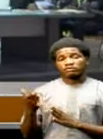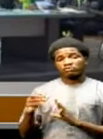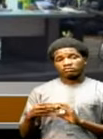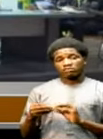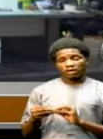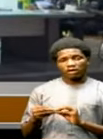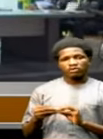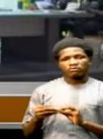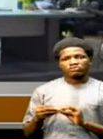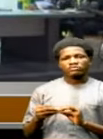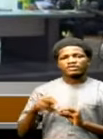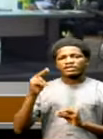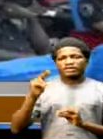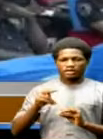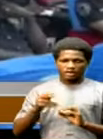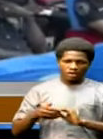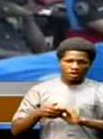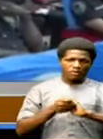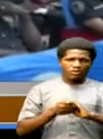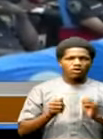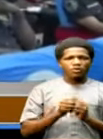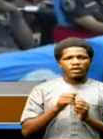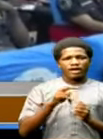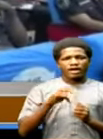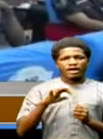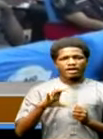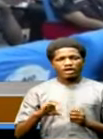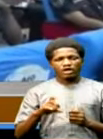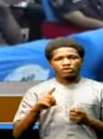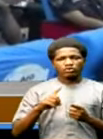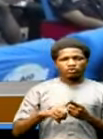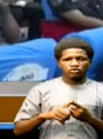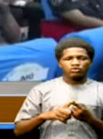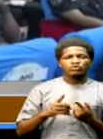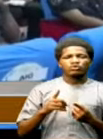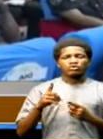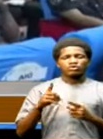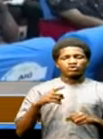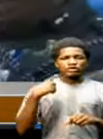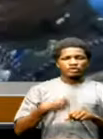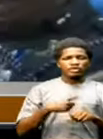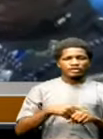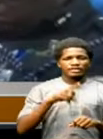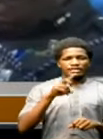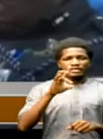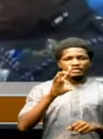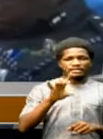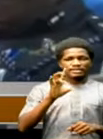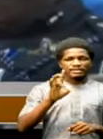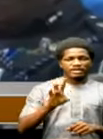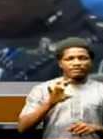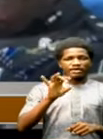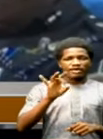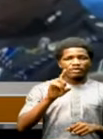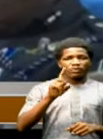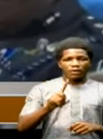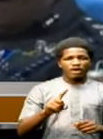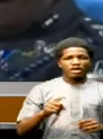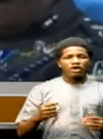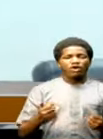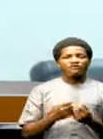continuous collaboration with INEC to prosecute 781 electoral offenders during the general elections.